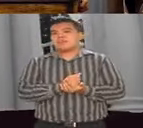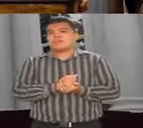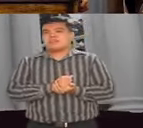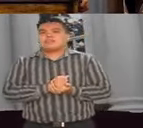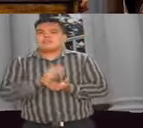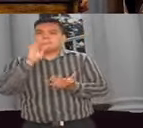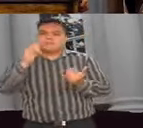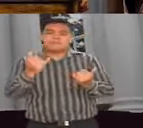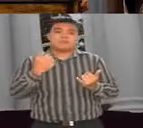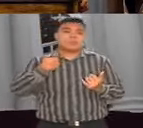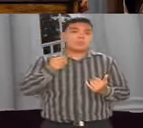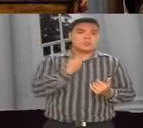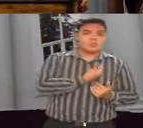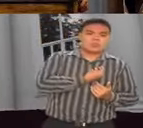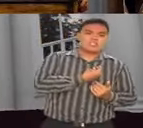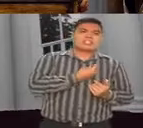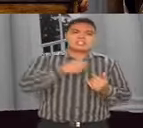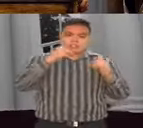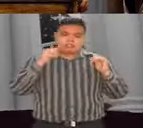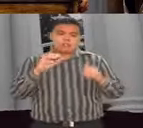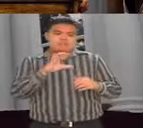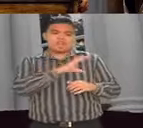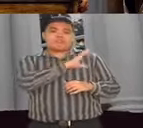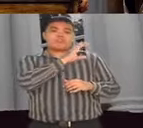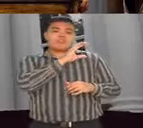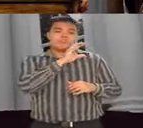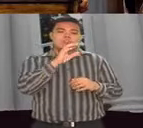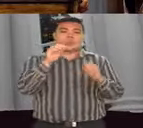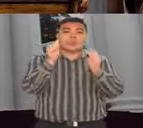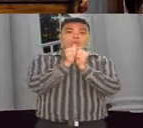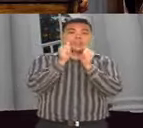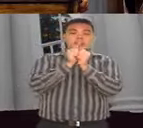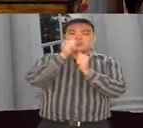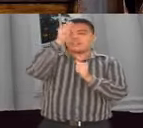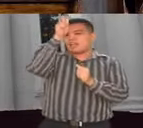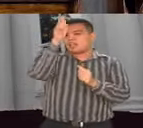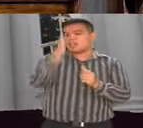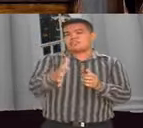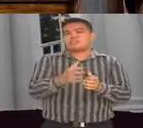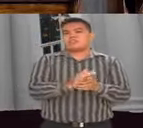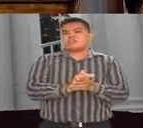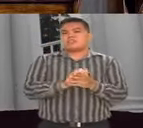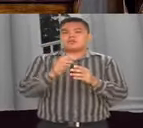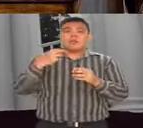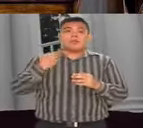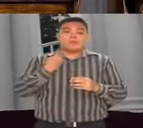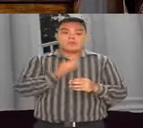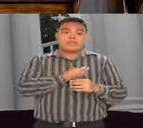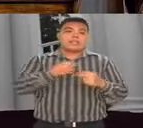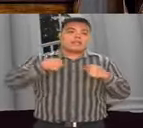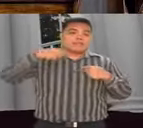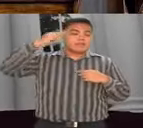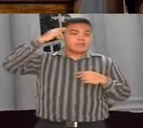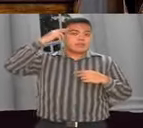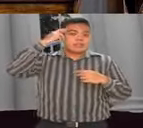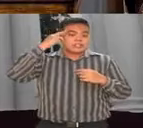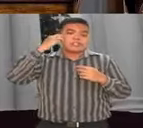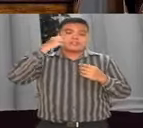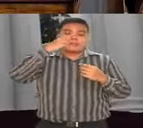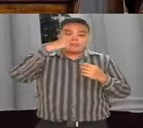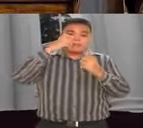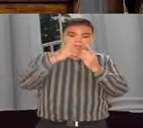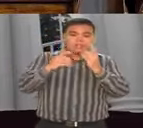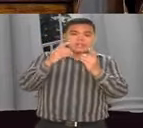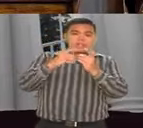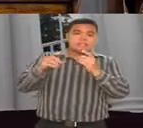listen, we can only be confident in God. The reason why we have our daily time in the